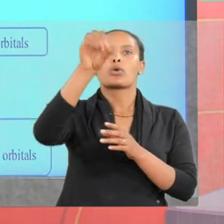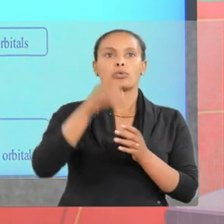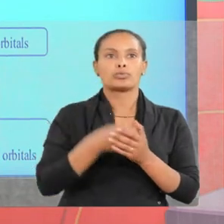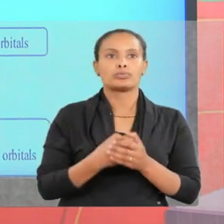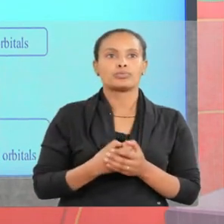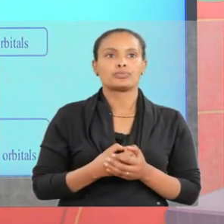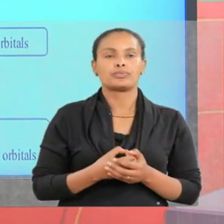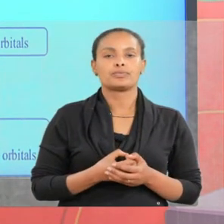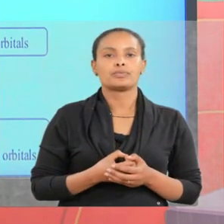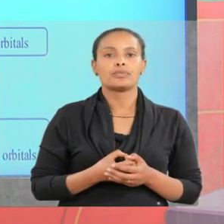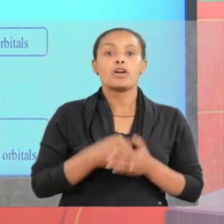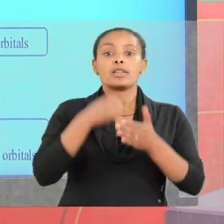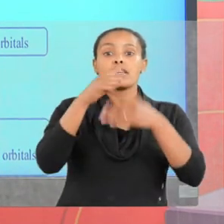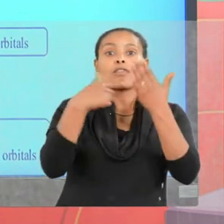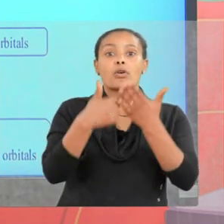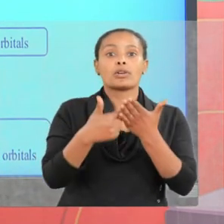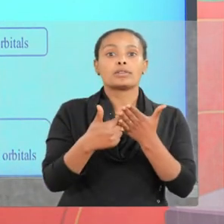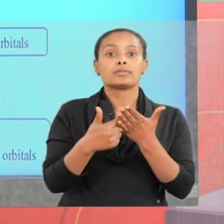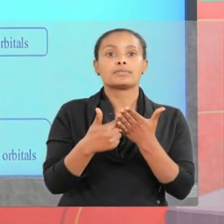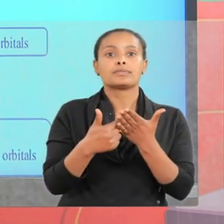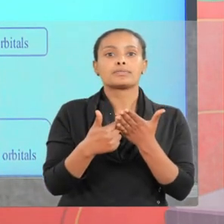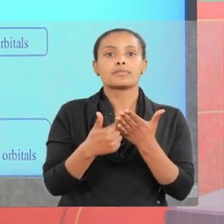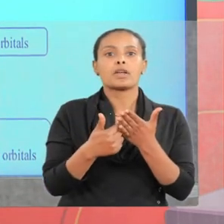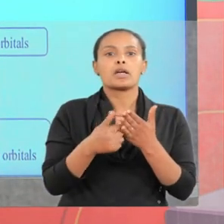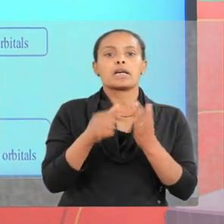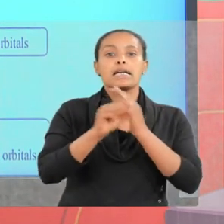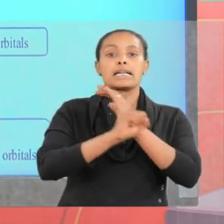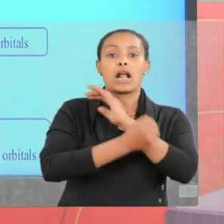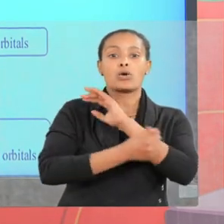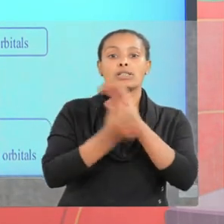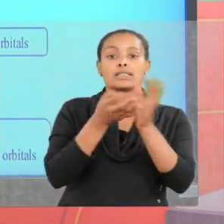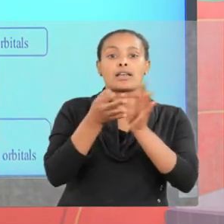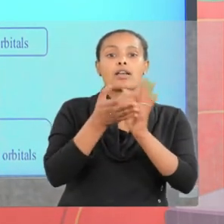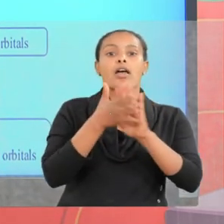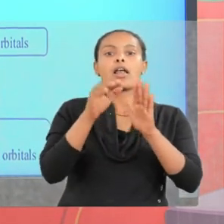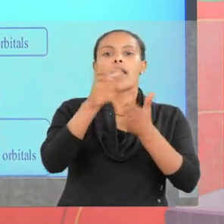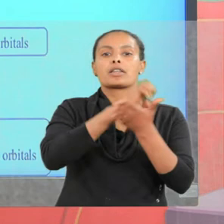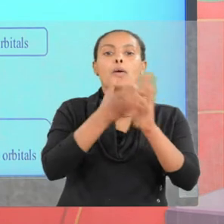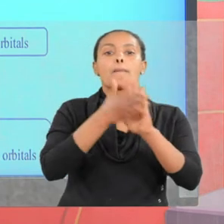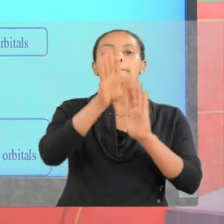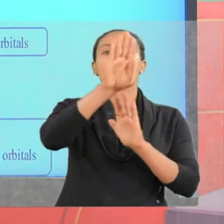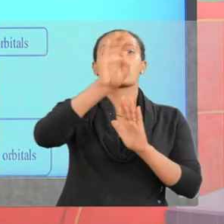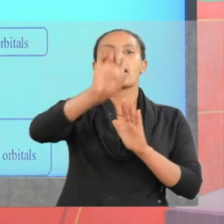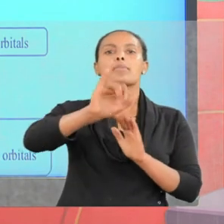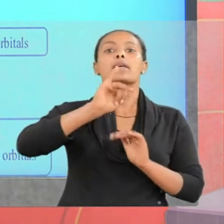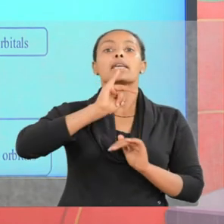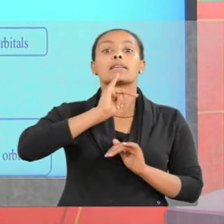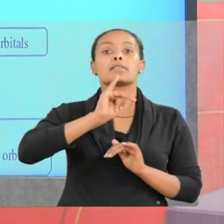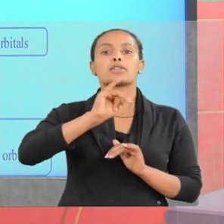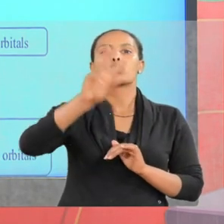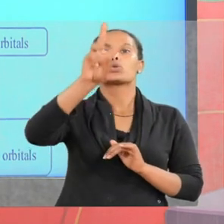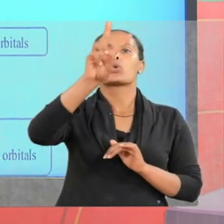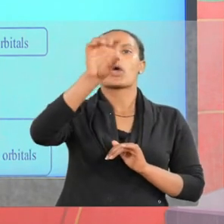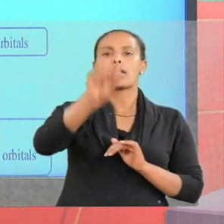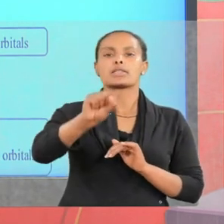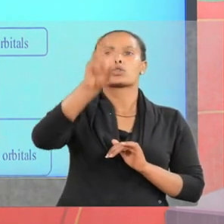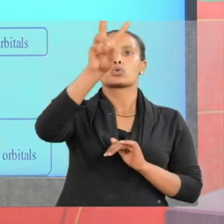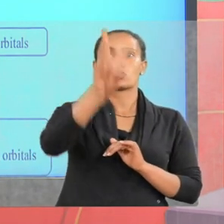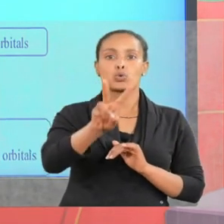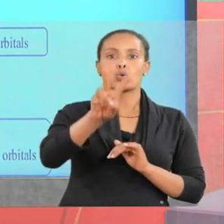2p0. Therefore, ground state electronic configuration of beryllium is